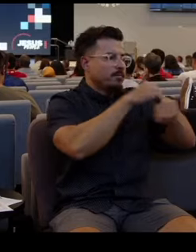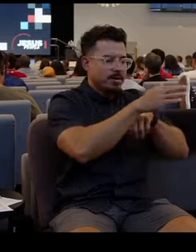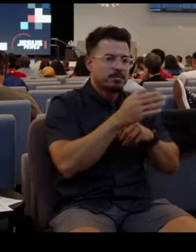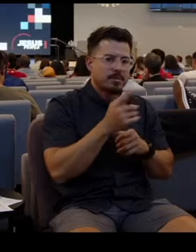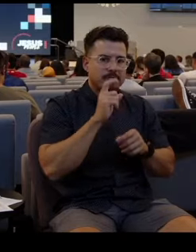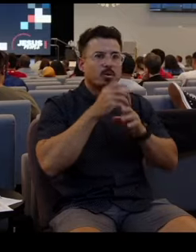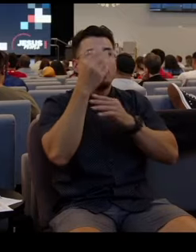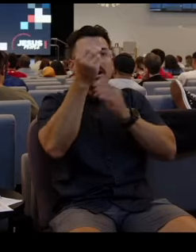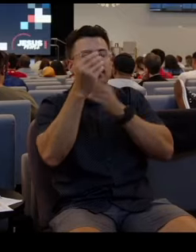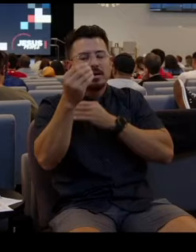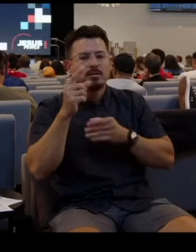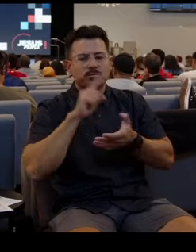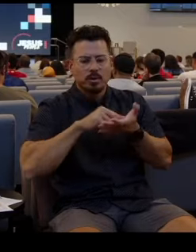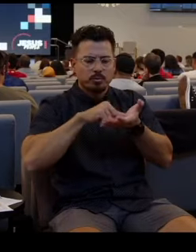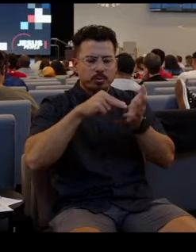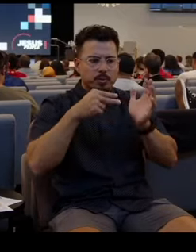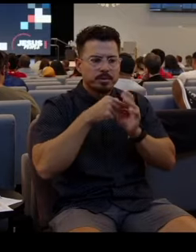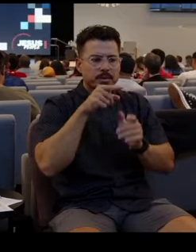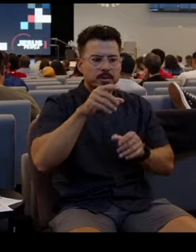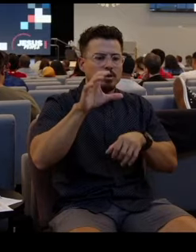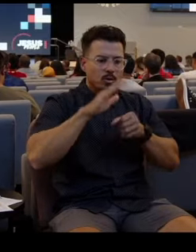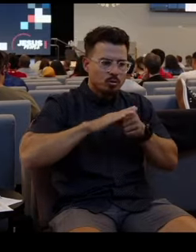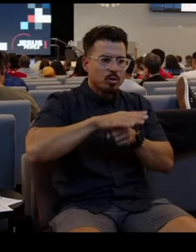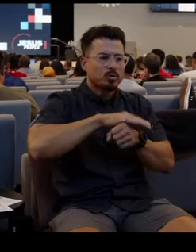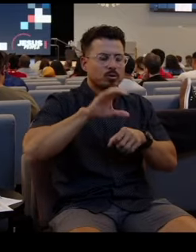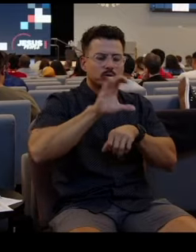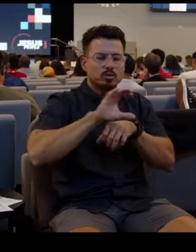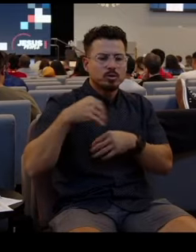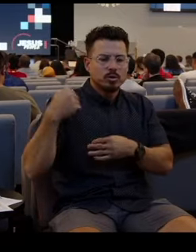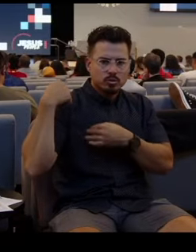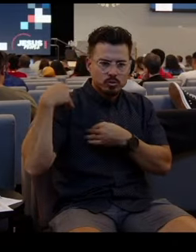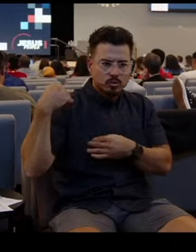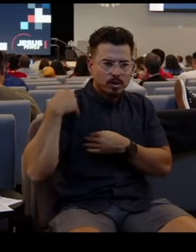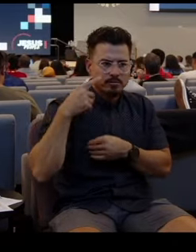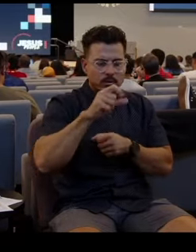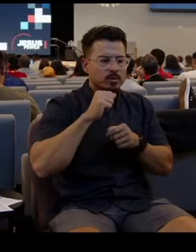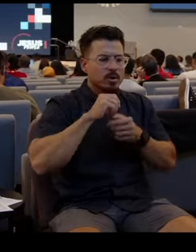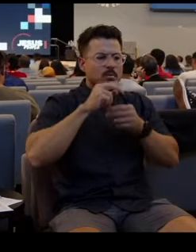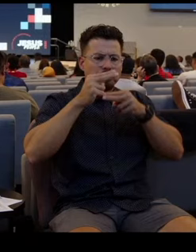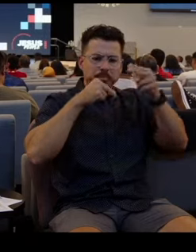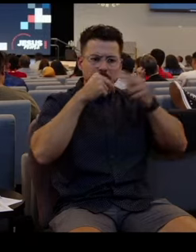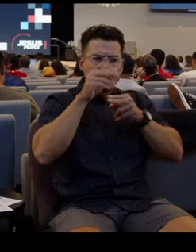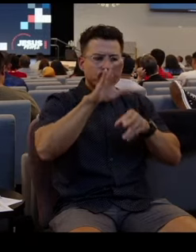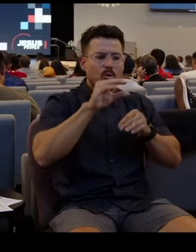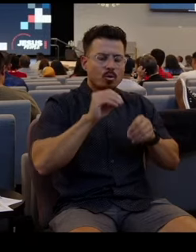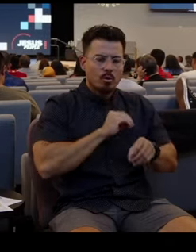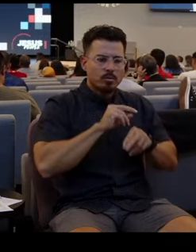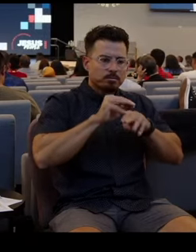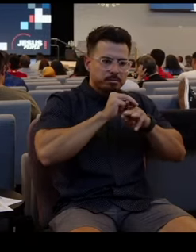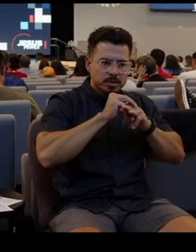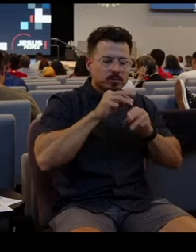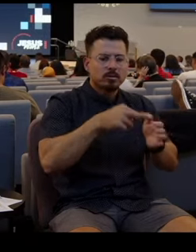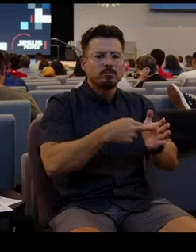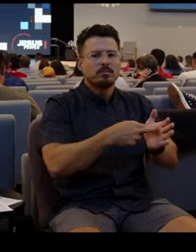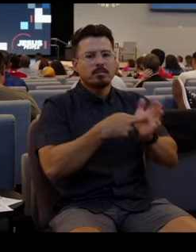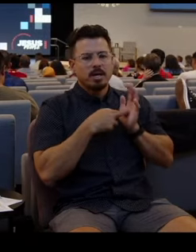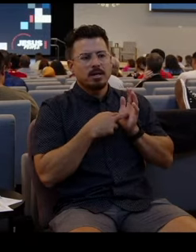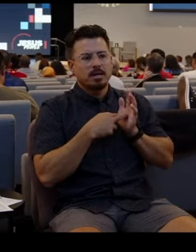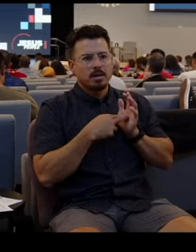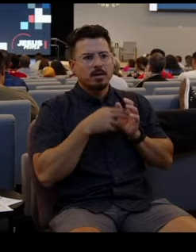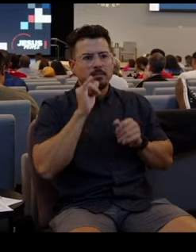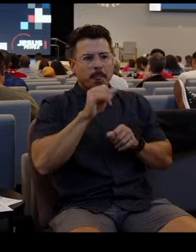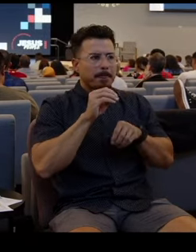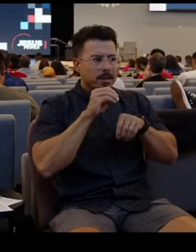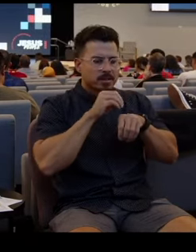What that means is you have the responsibility to cultivate within your own ministry this mandate that the